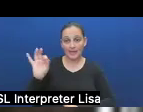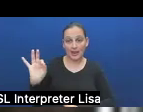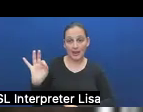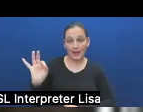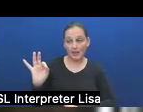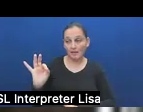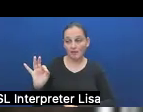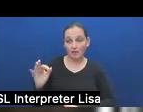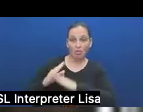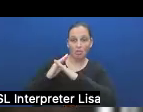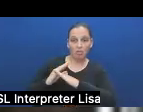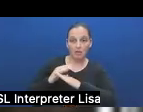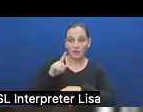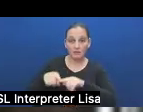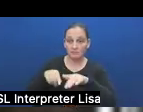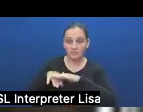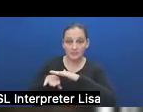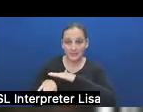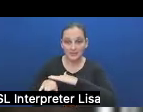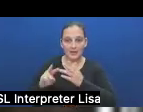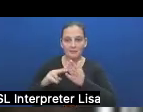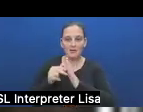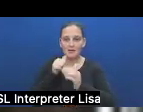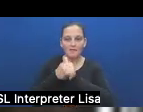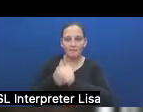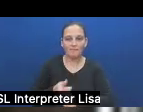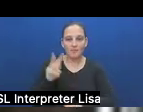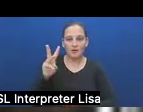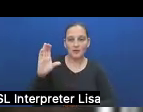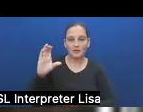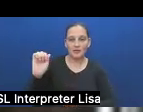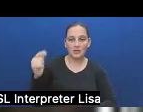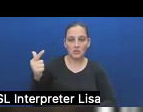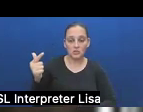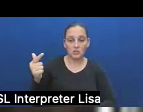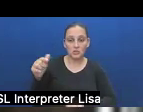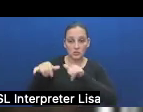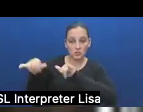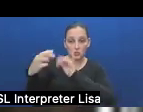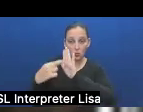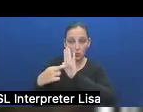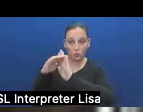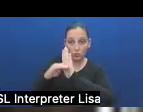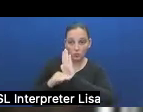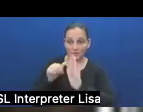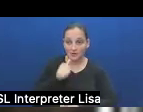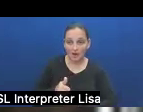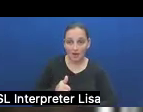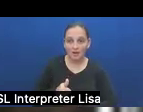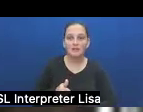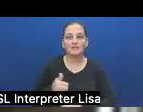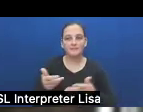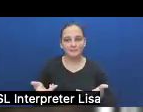it's inaccessible or it's non-conformant, it doesn't meet the WCAG standards, it's usable even. It needs to